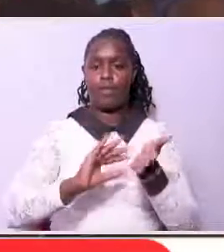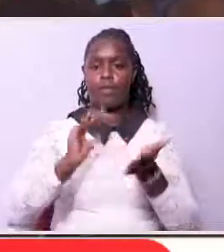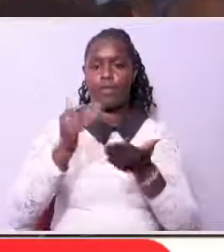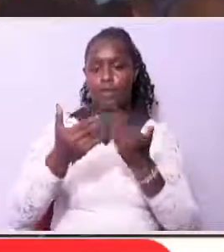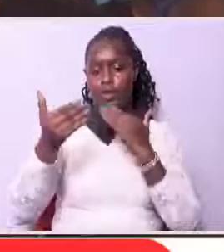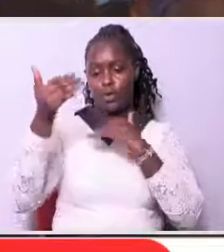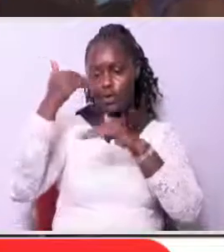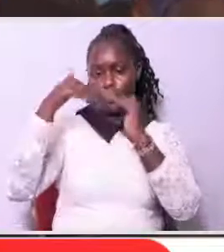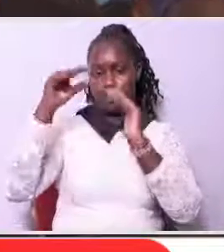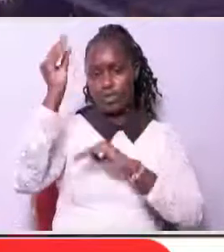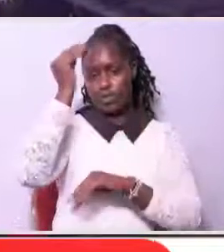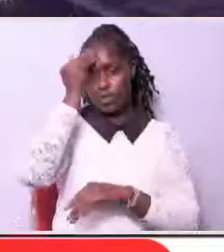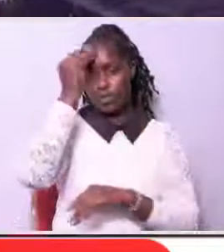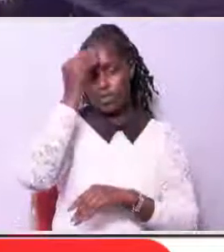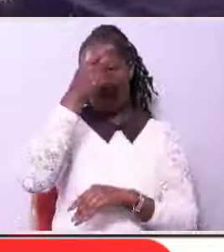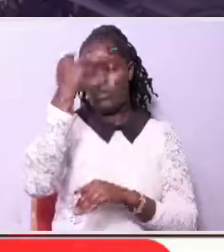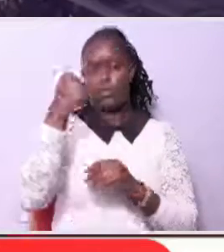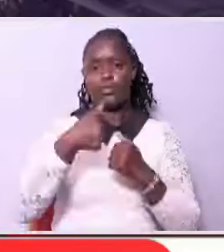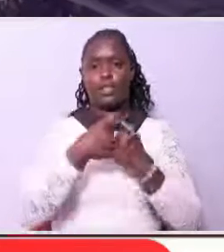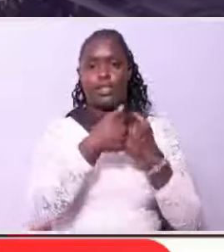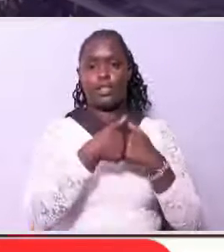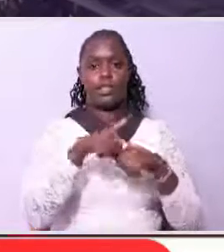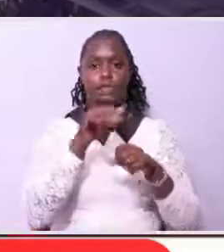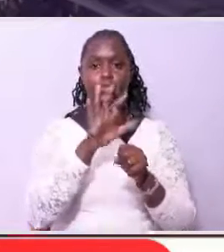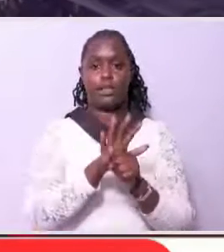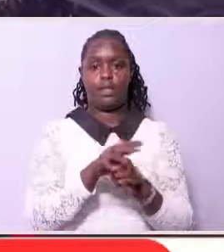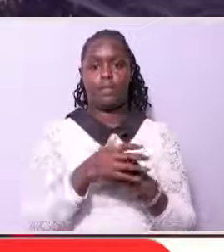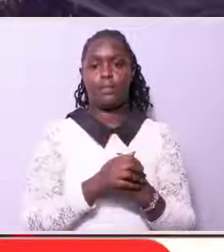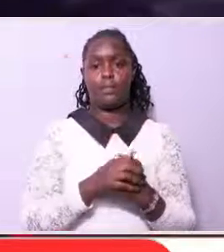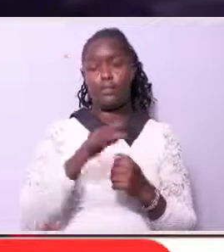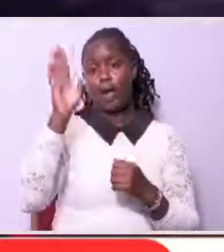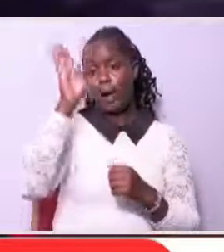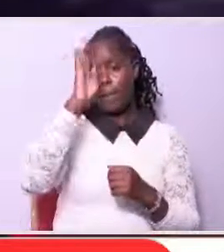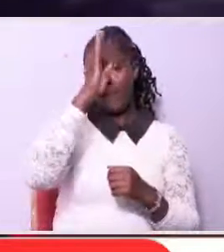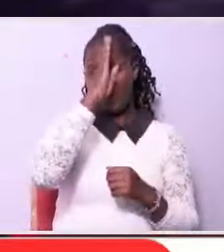education because there were many challenges. To Bungoma County now, which has recorded